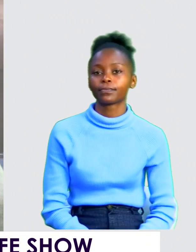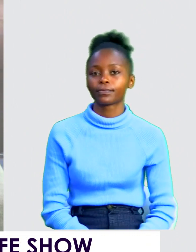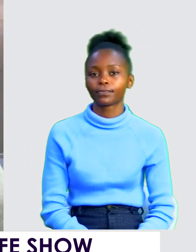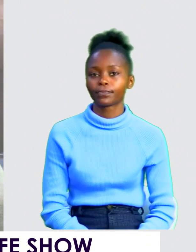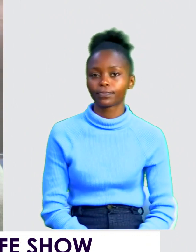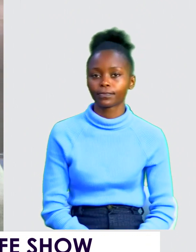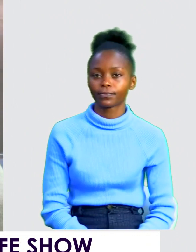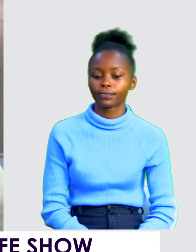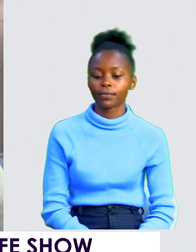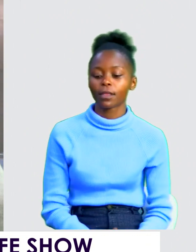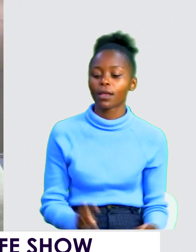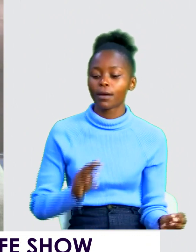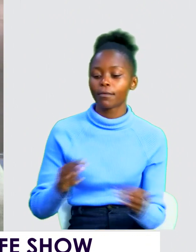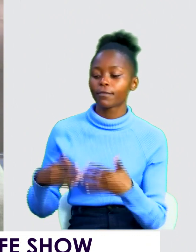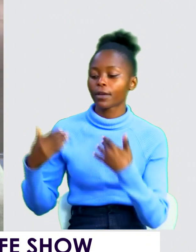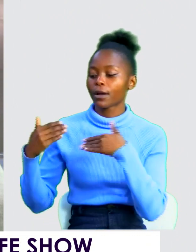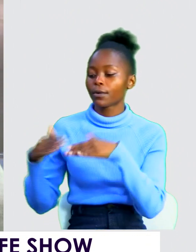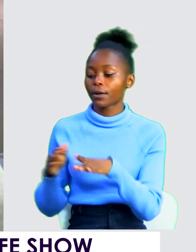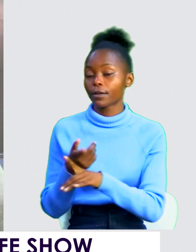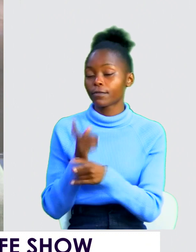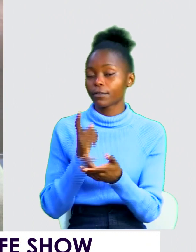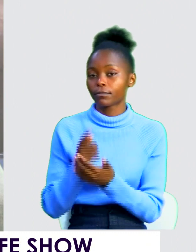running away from boredom into the sea.